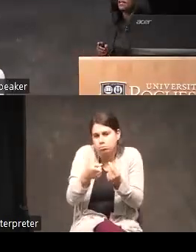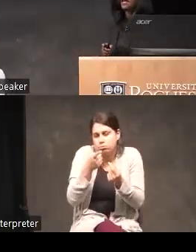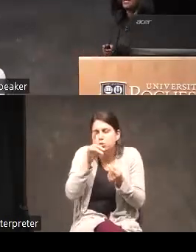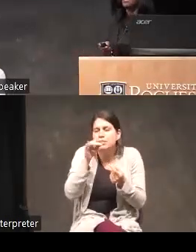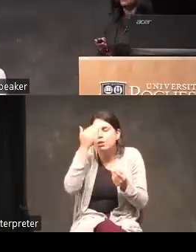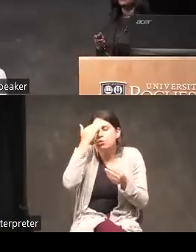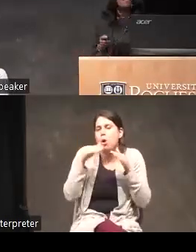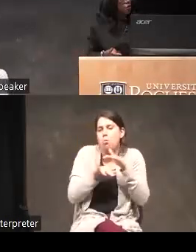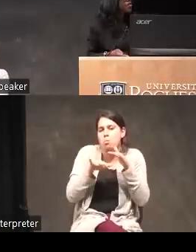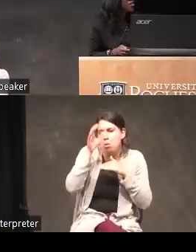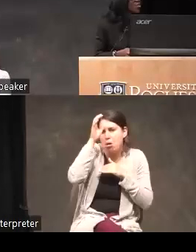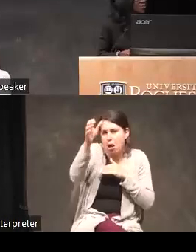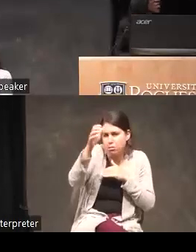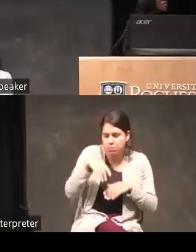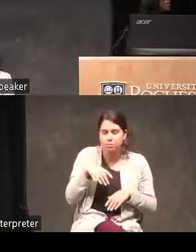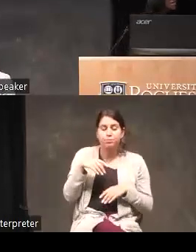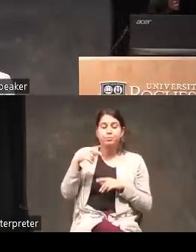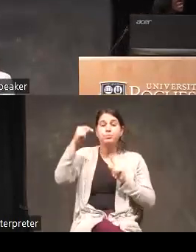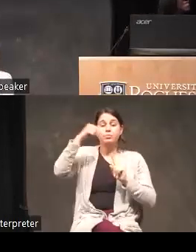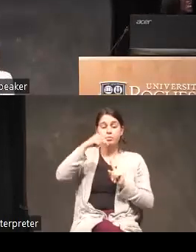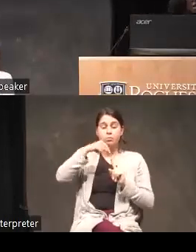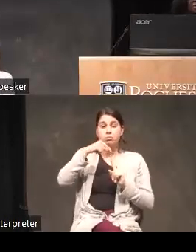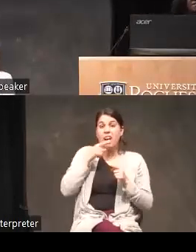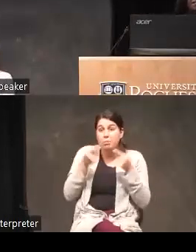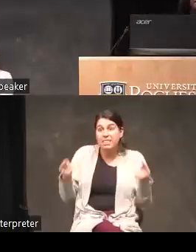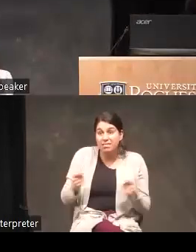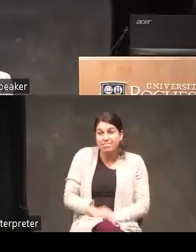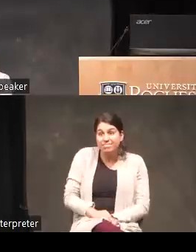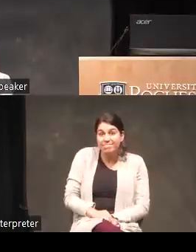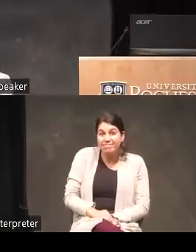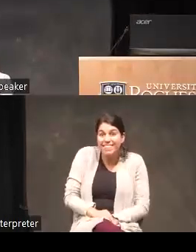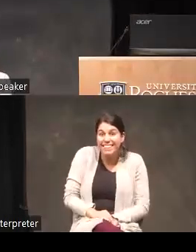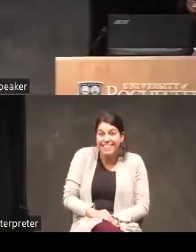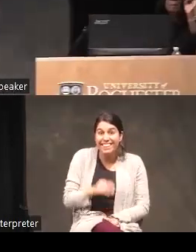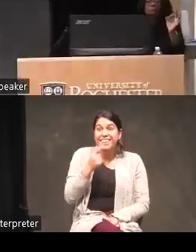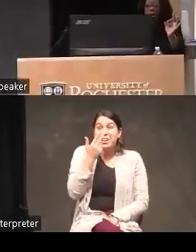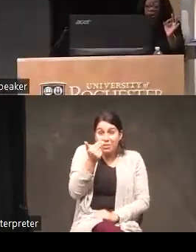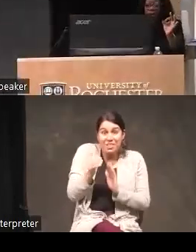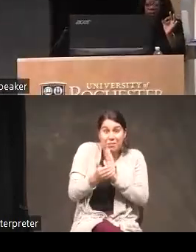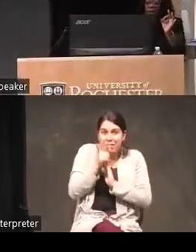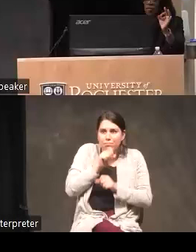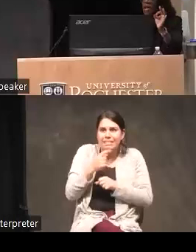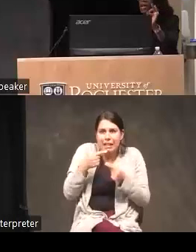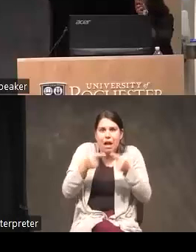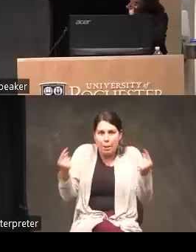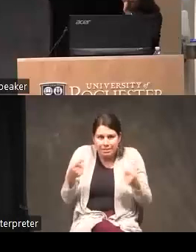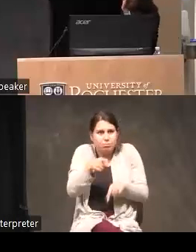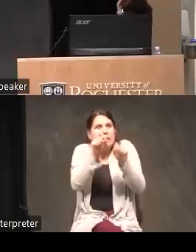of it. The original 13th Amendment said the exact opposite. That's really important,